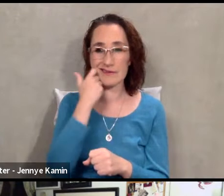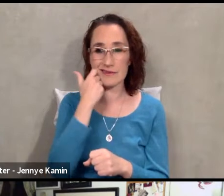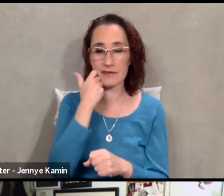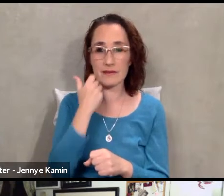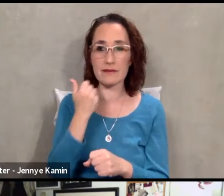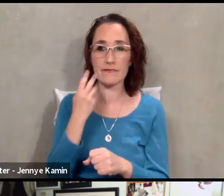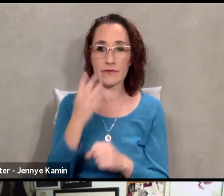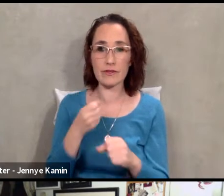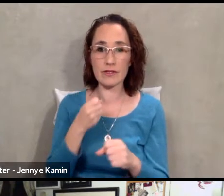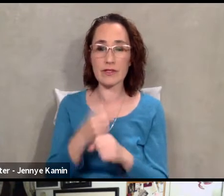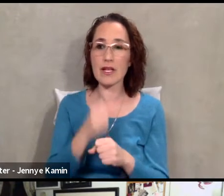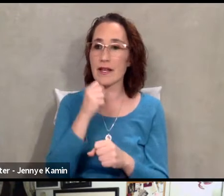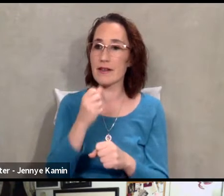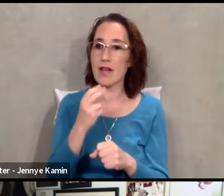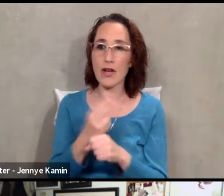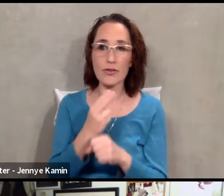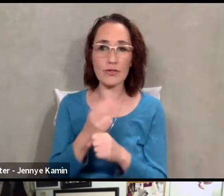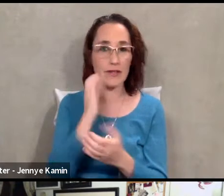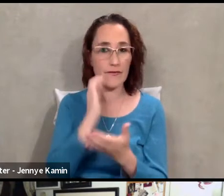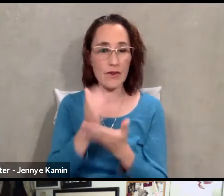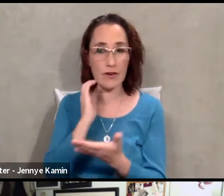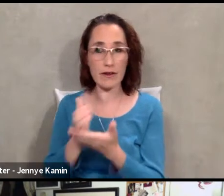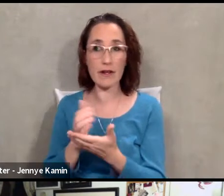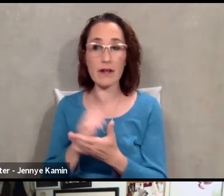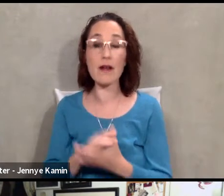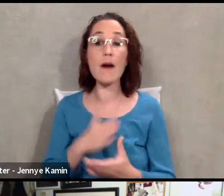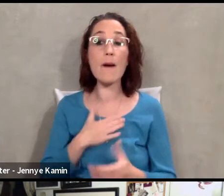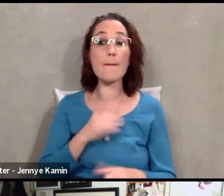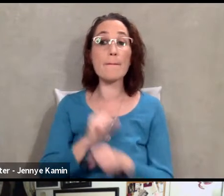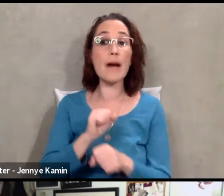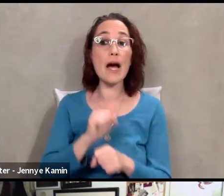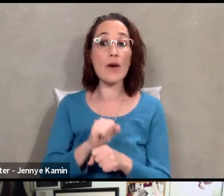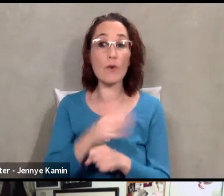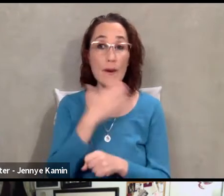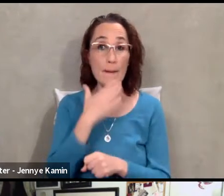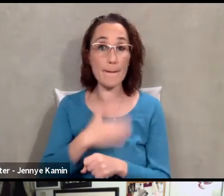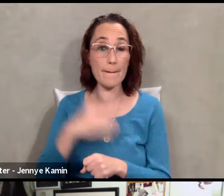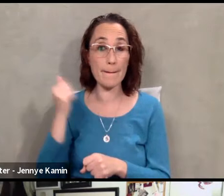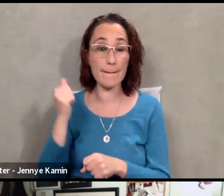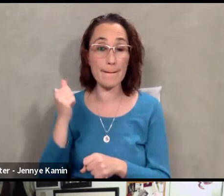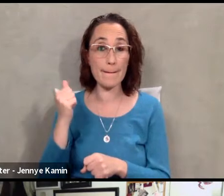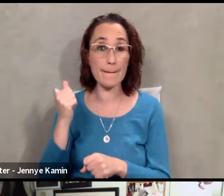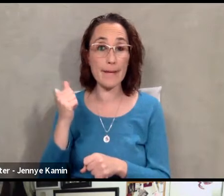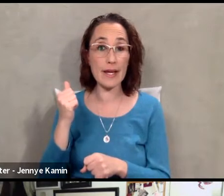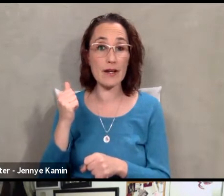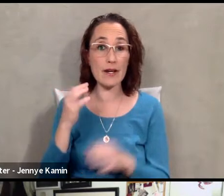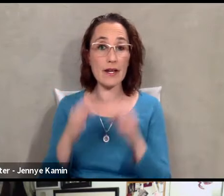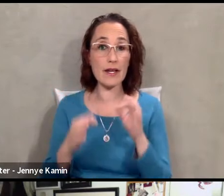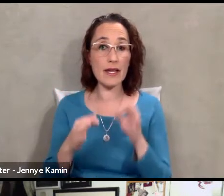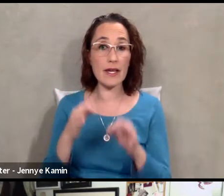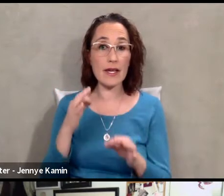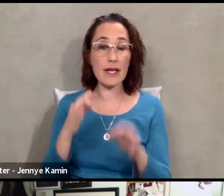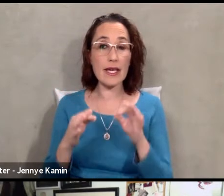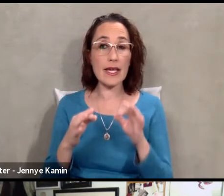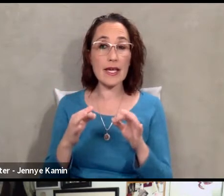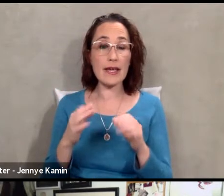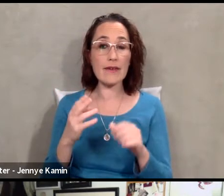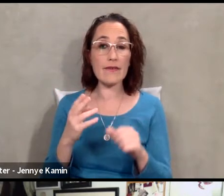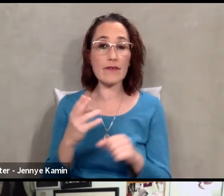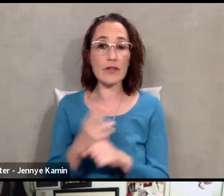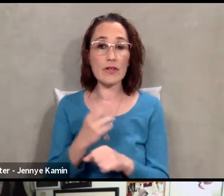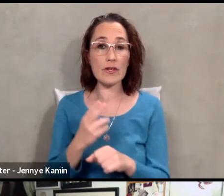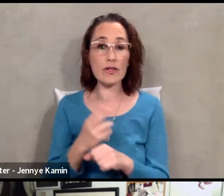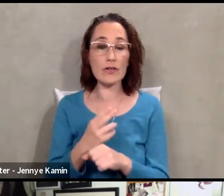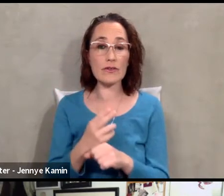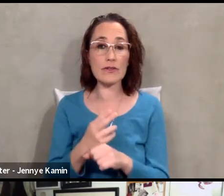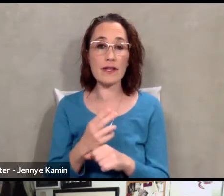away from using photographs. My work is much better if it's based on not only live